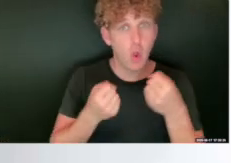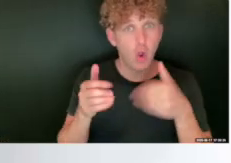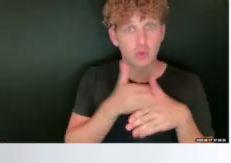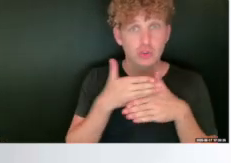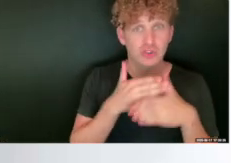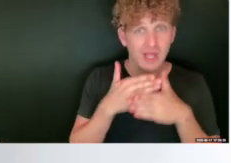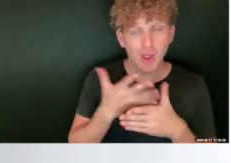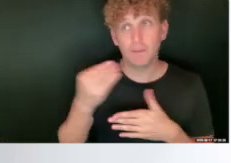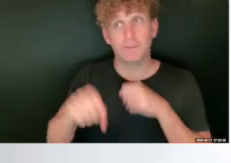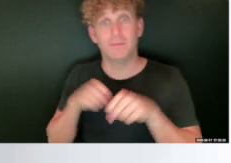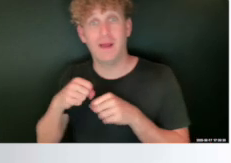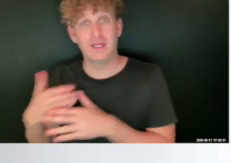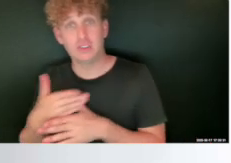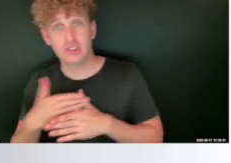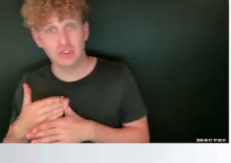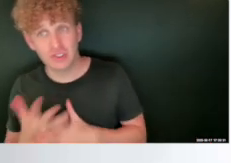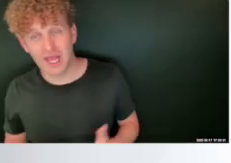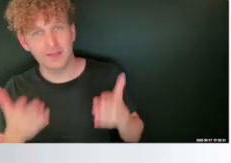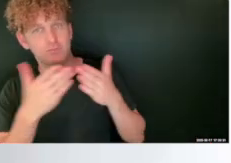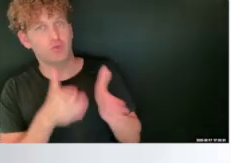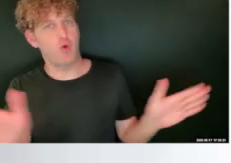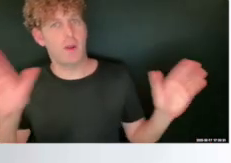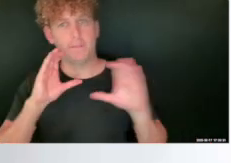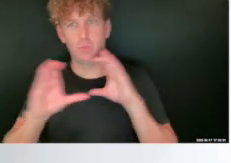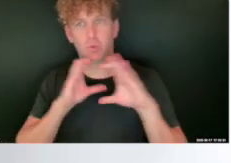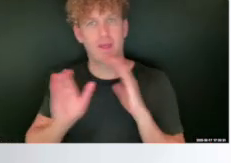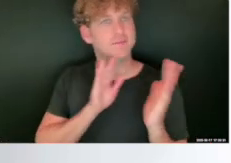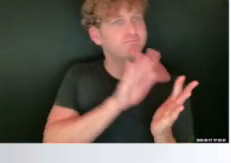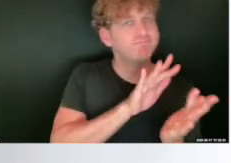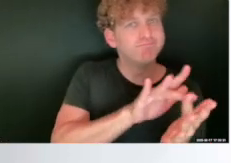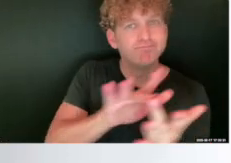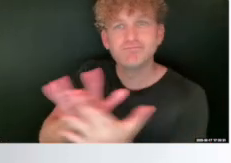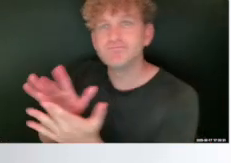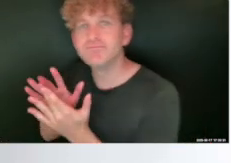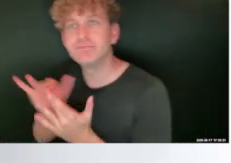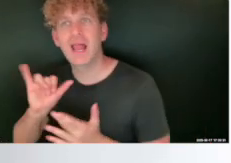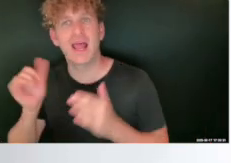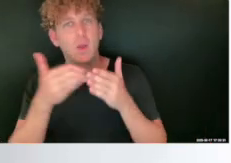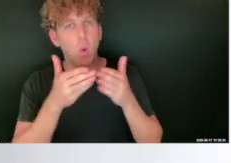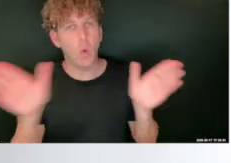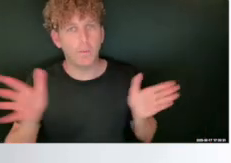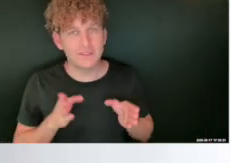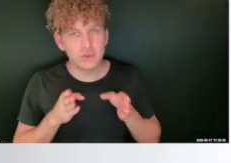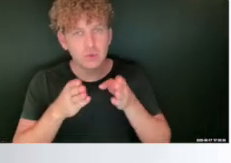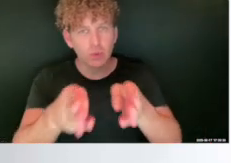more. To date, STEP has been allocated $77.9